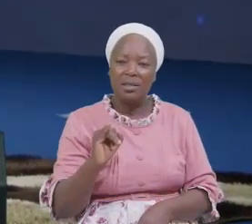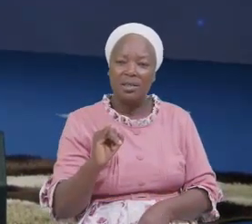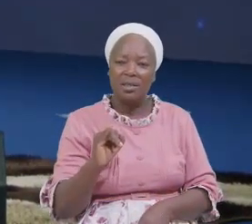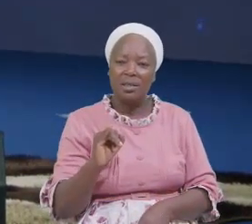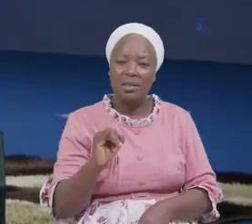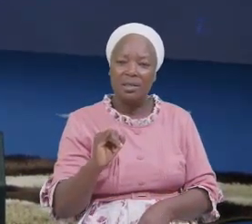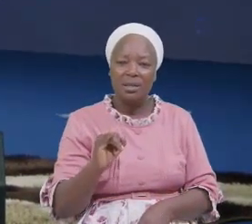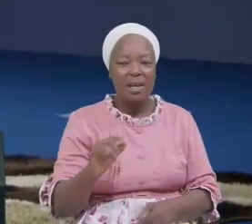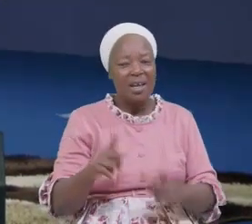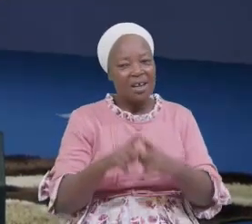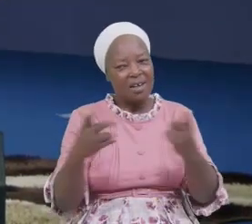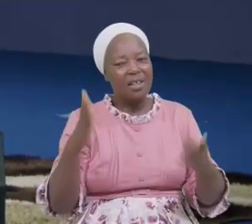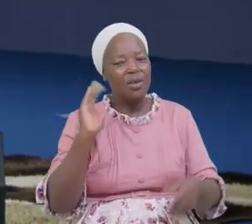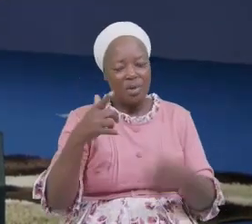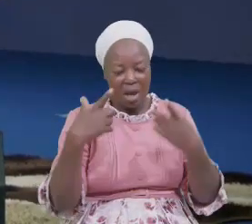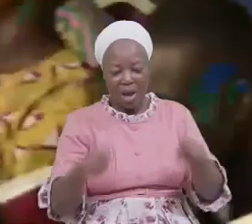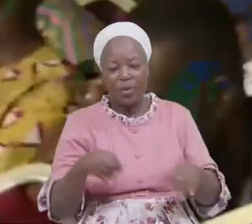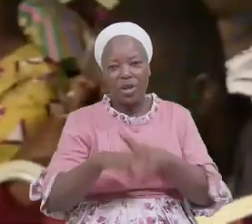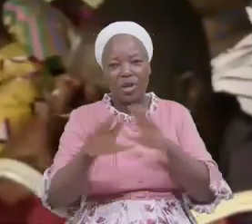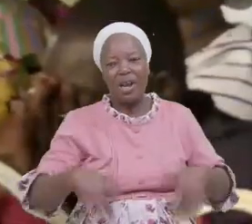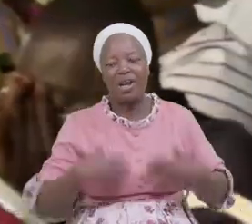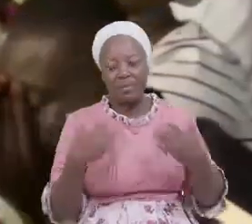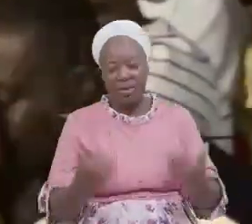Great things will happen in your life tonight.